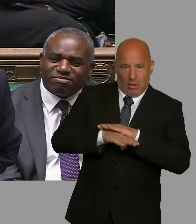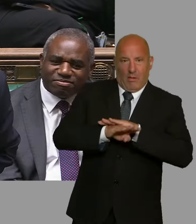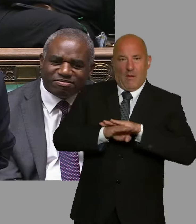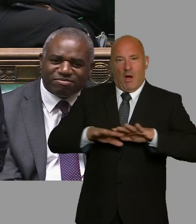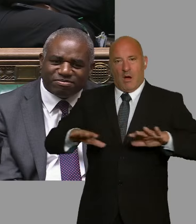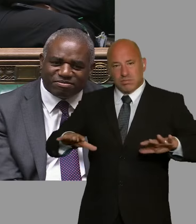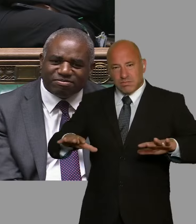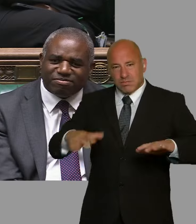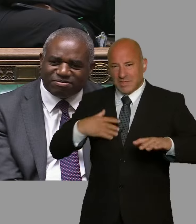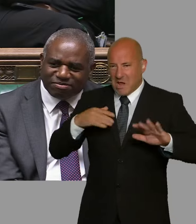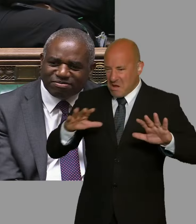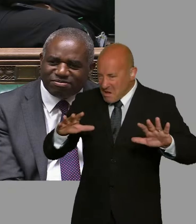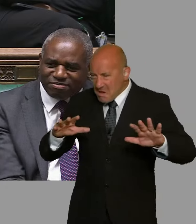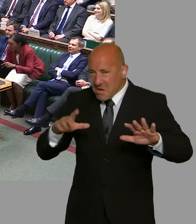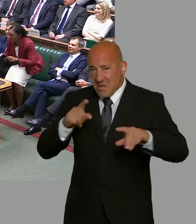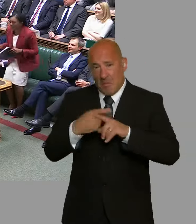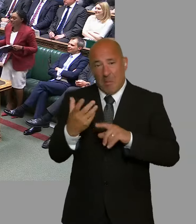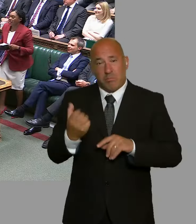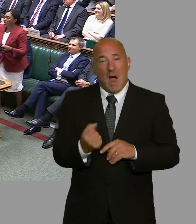wants to means test it.